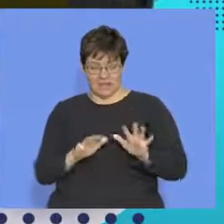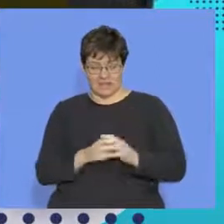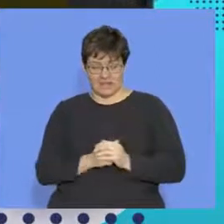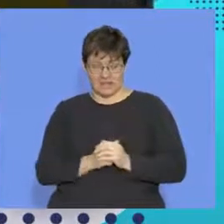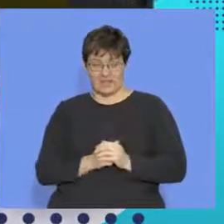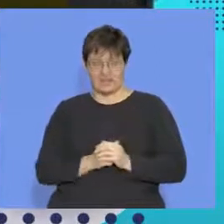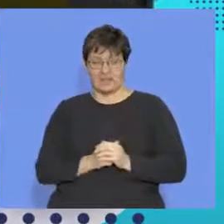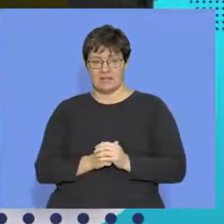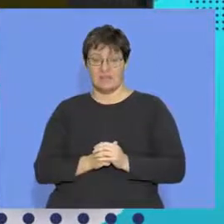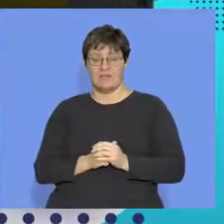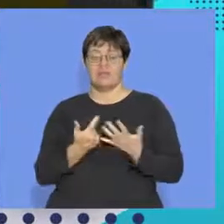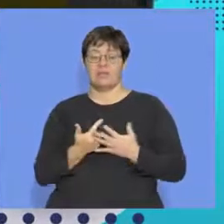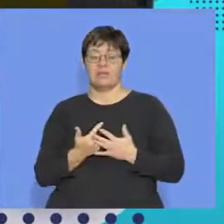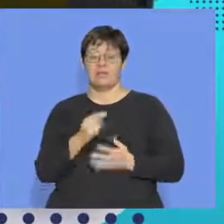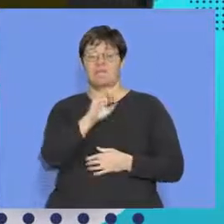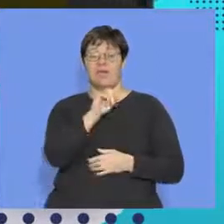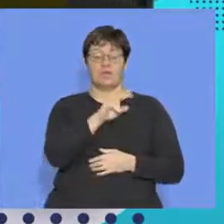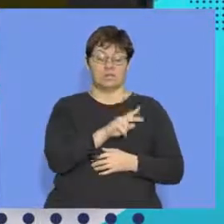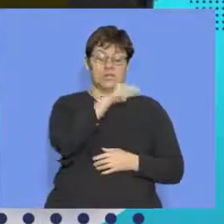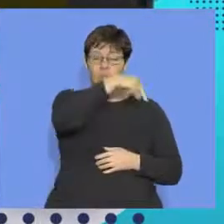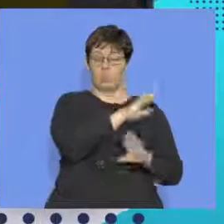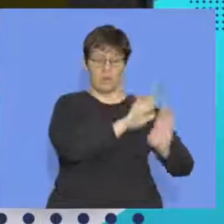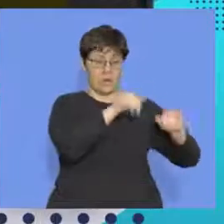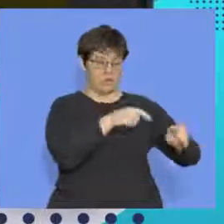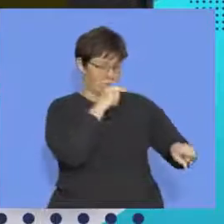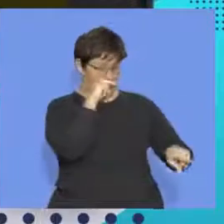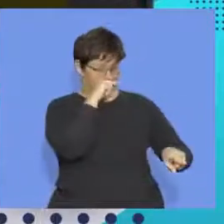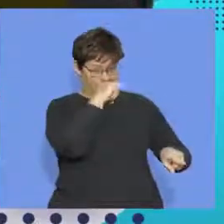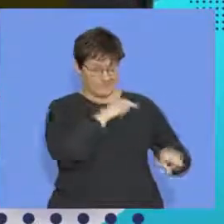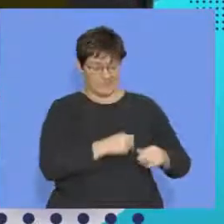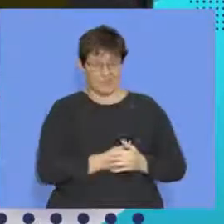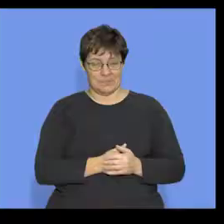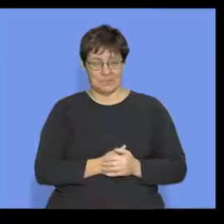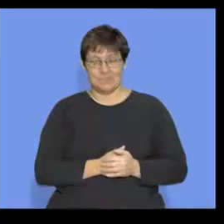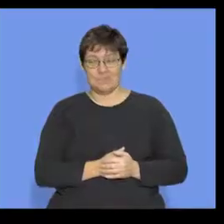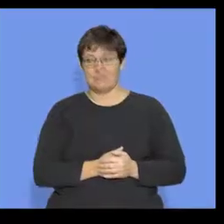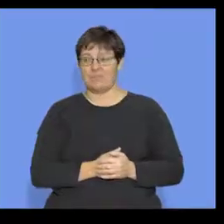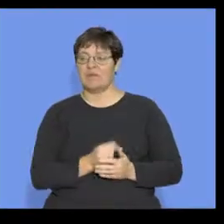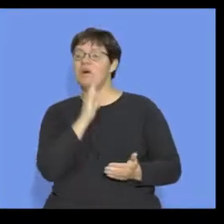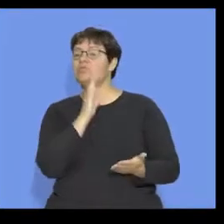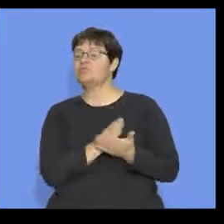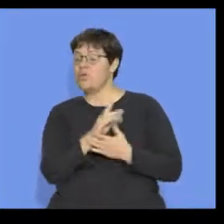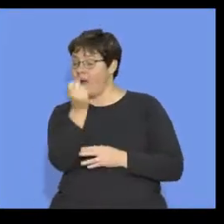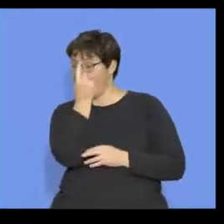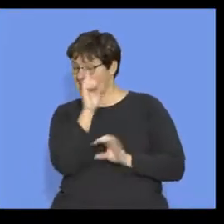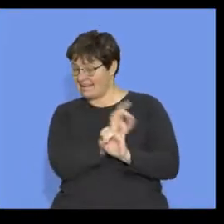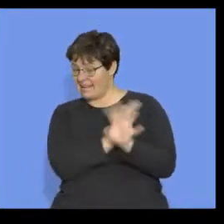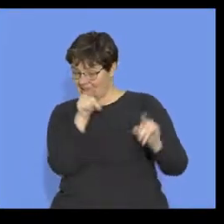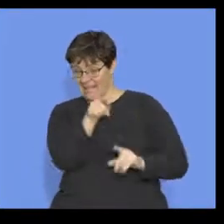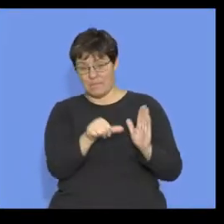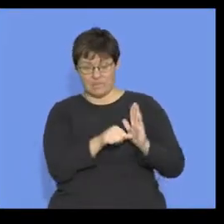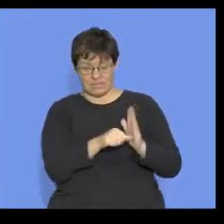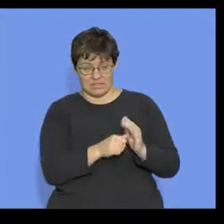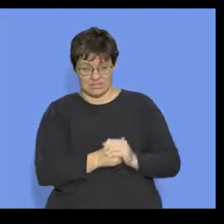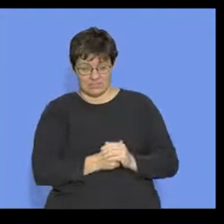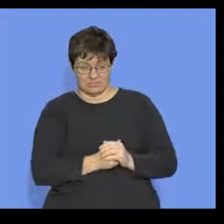For letters, we cannot use vowels and the Q. Okay, that's right. Make sure you understand the question. That's very important